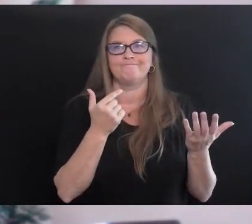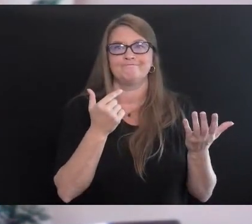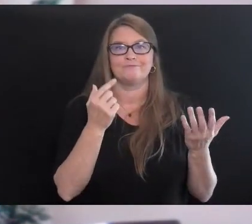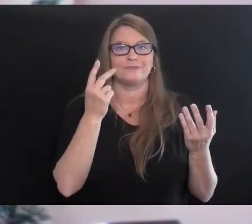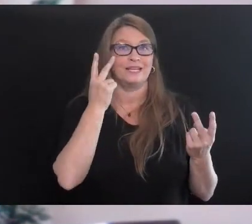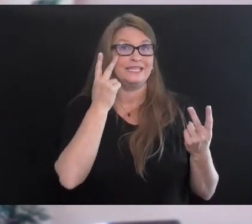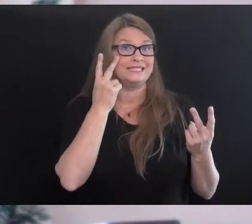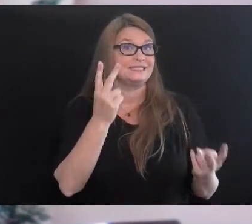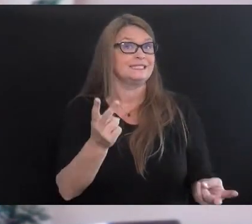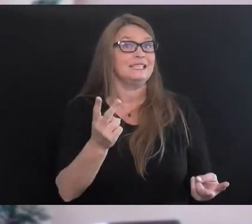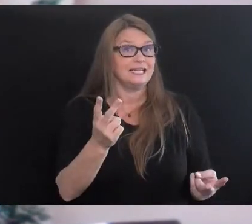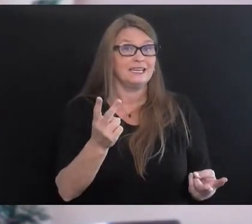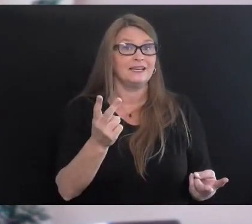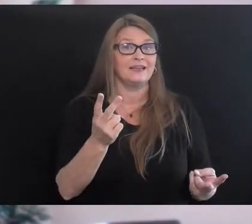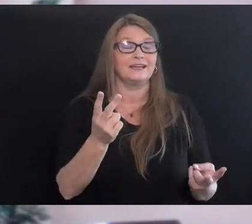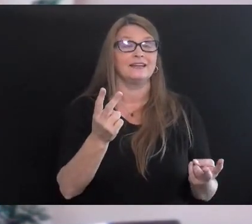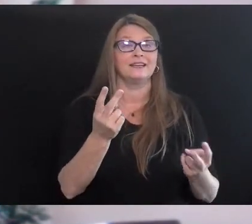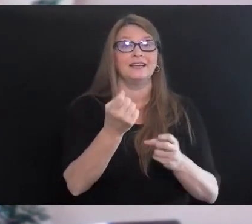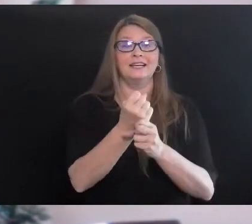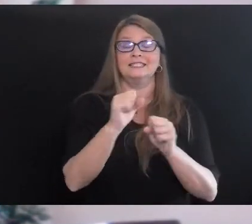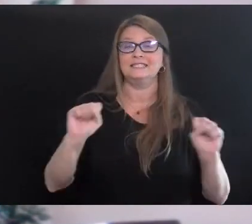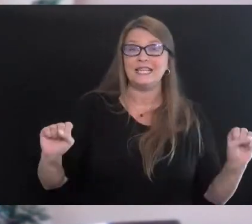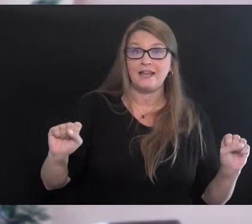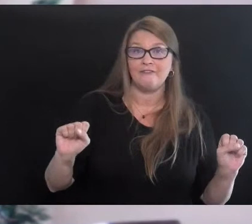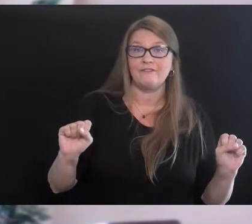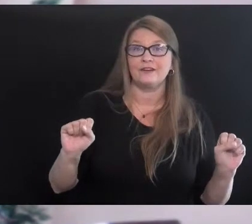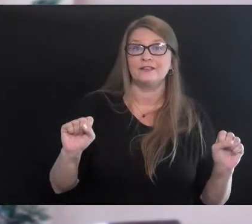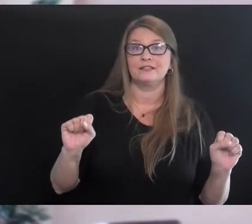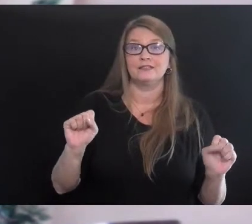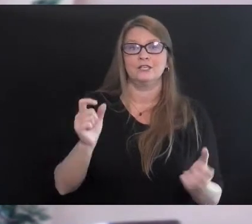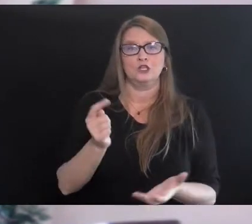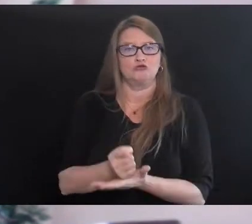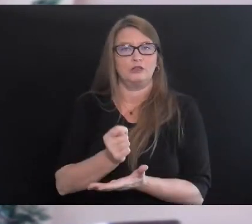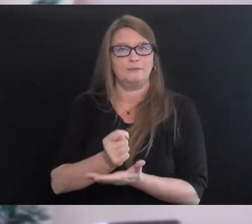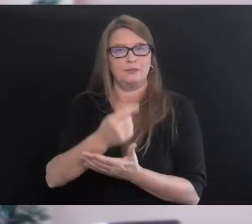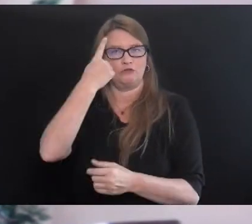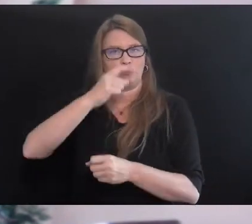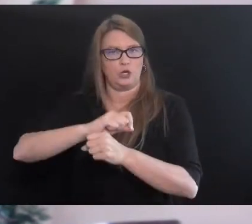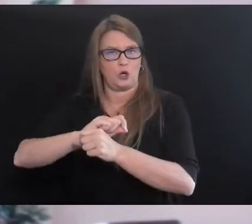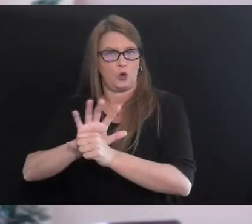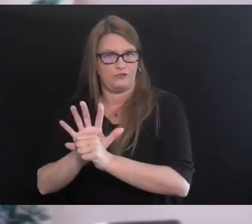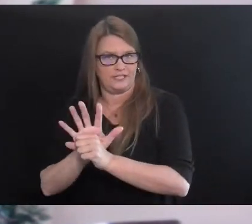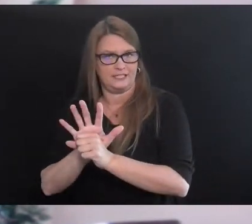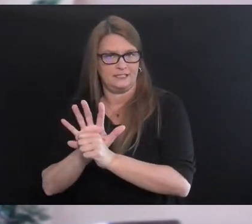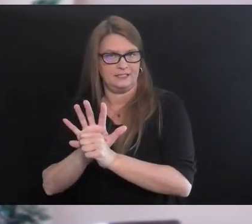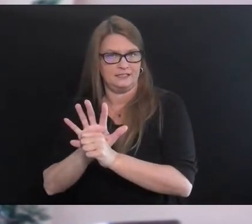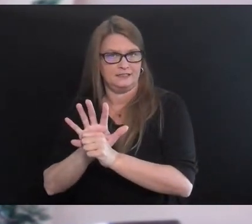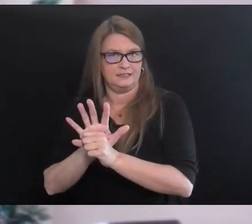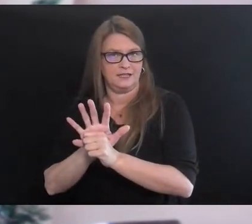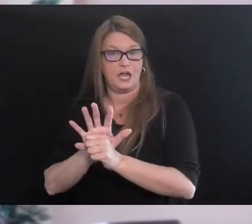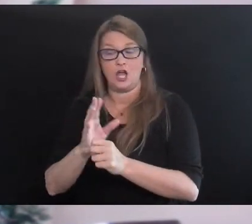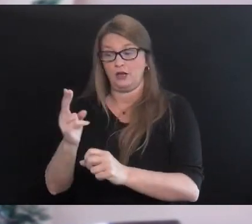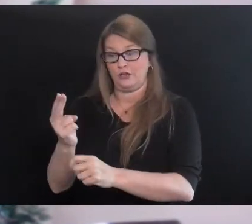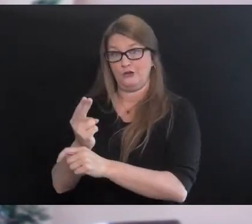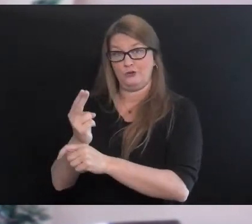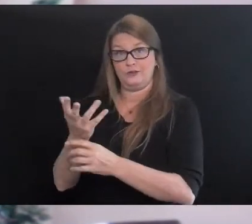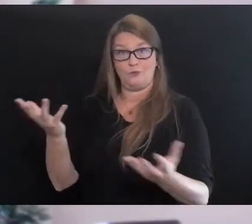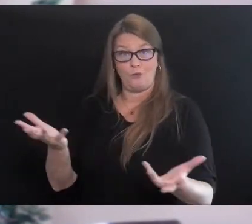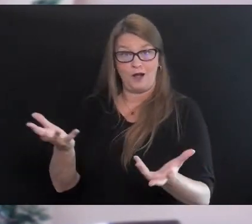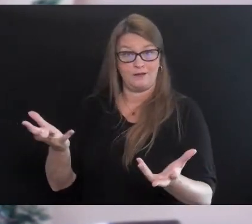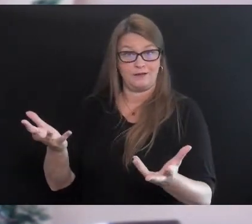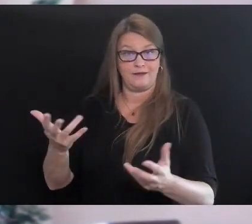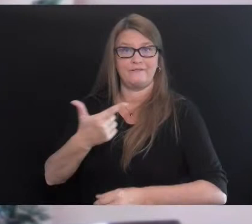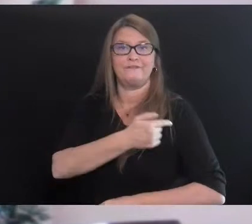safe, very, very effective treatments for COVID-19, and those are vaccines. And so as